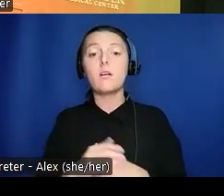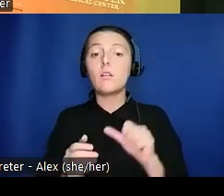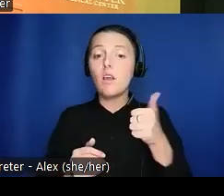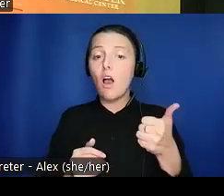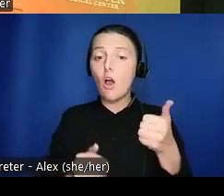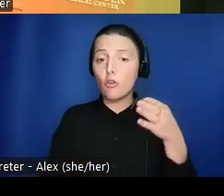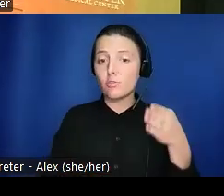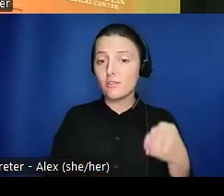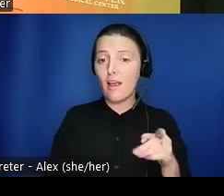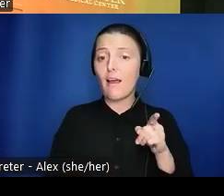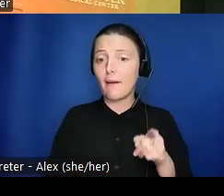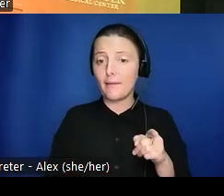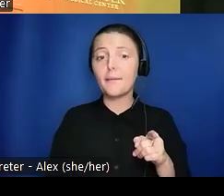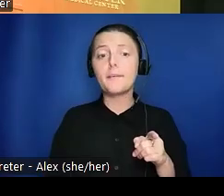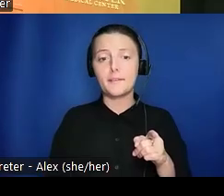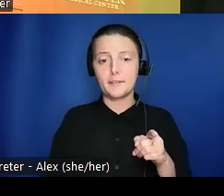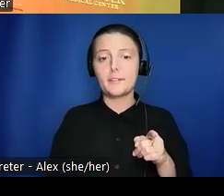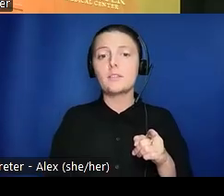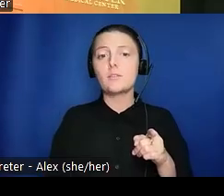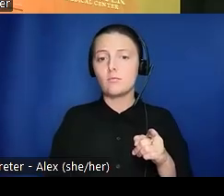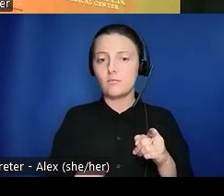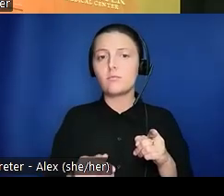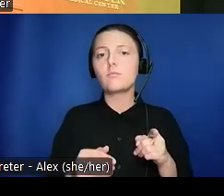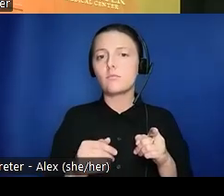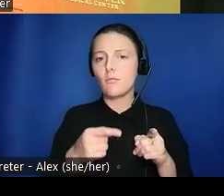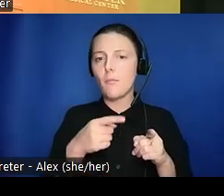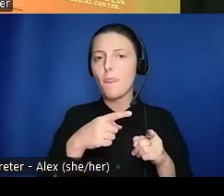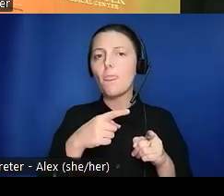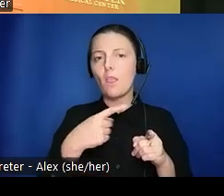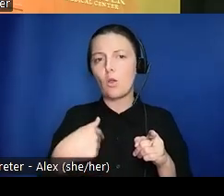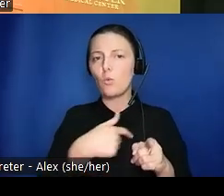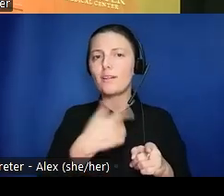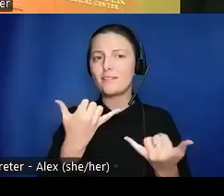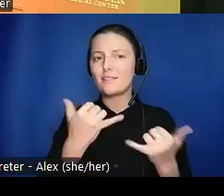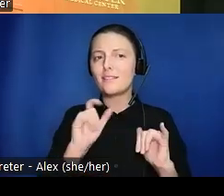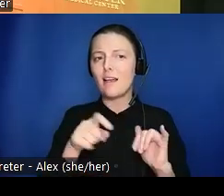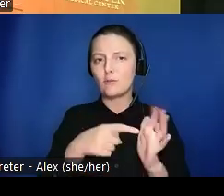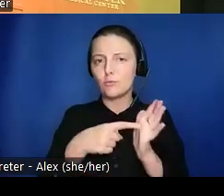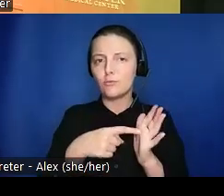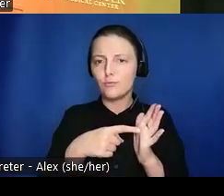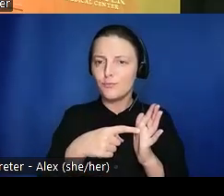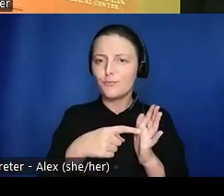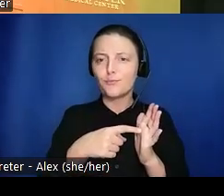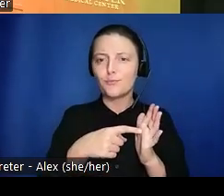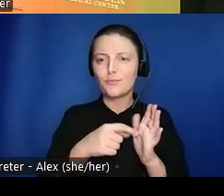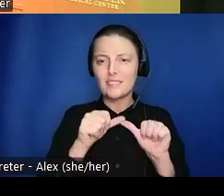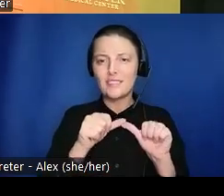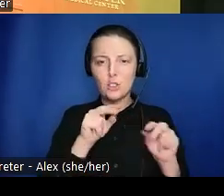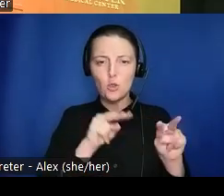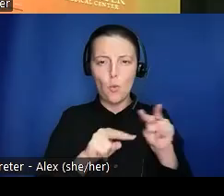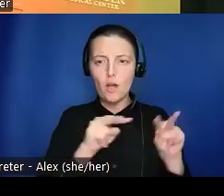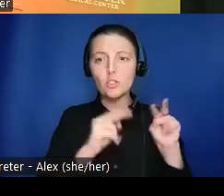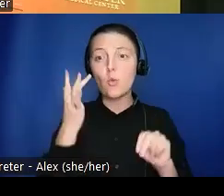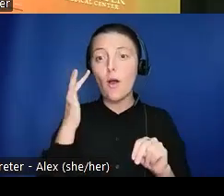that's something that we're going to have to keep watching, because with these changes in Medicaid and federal